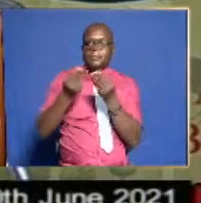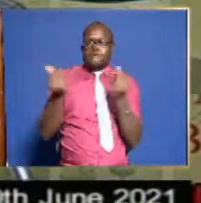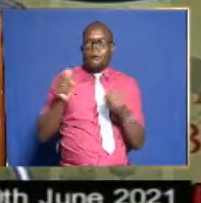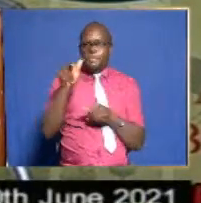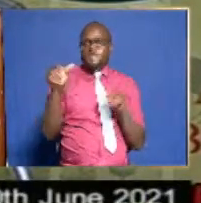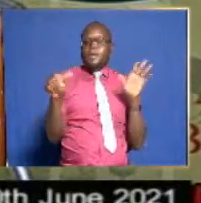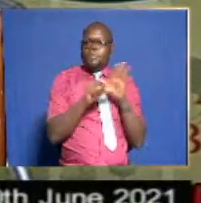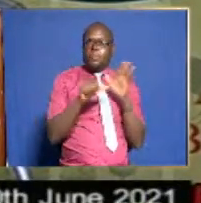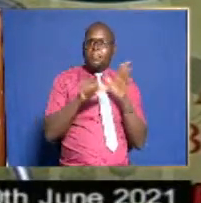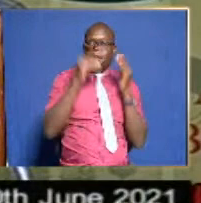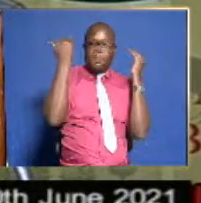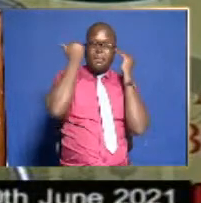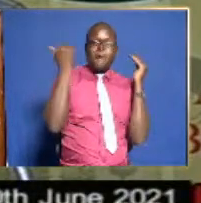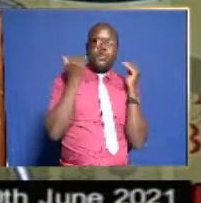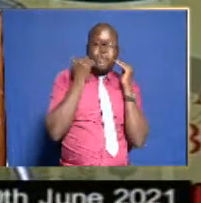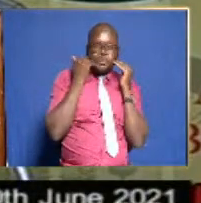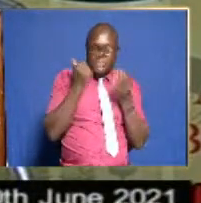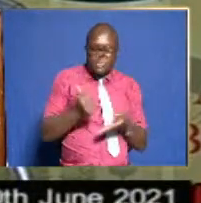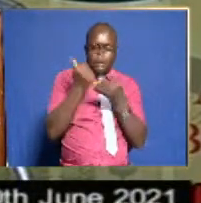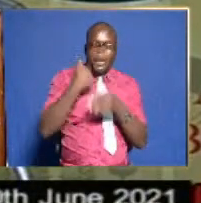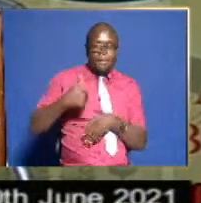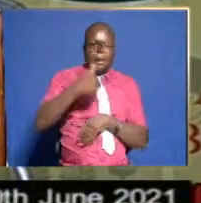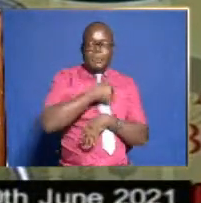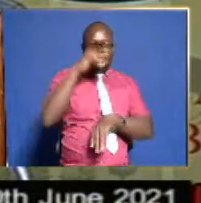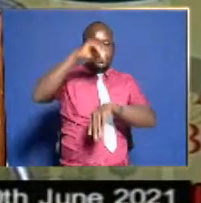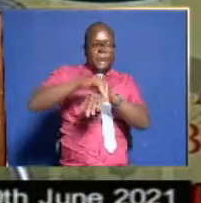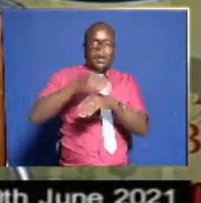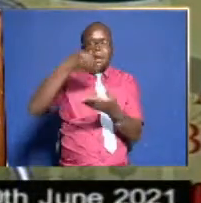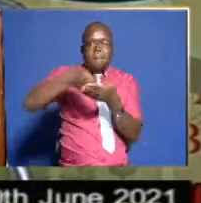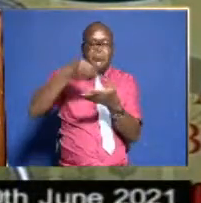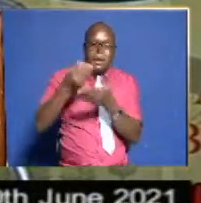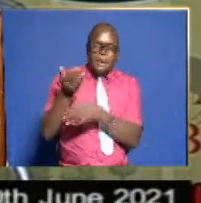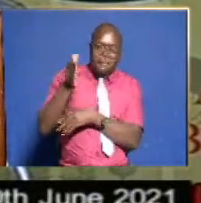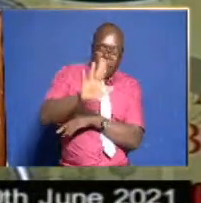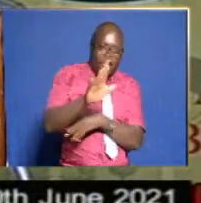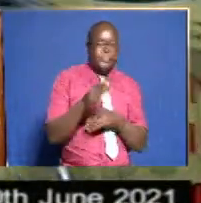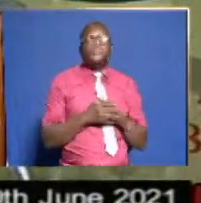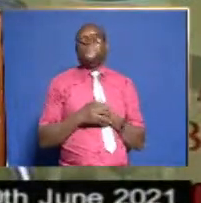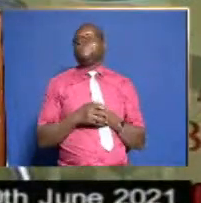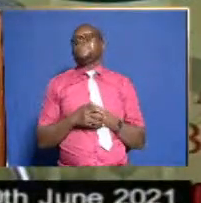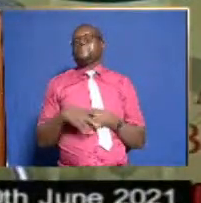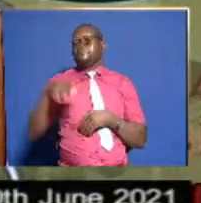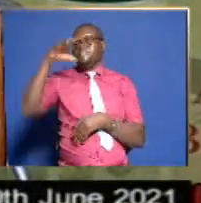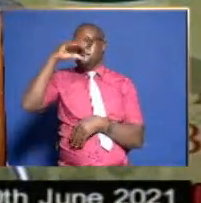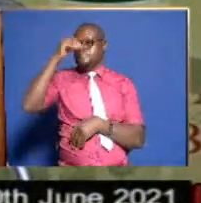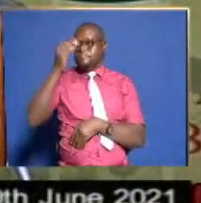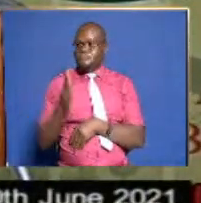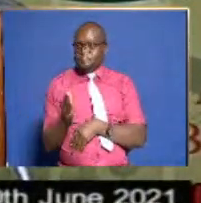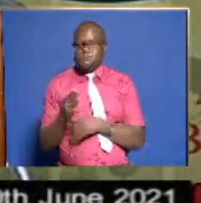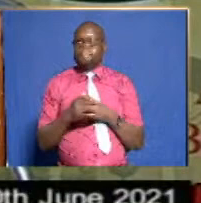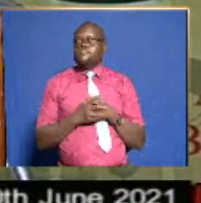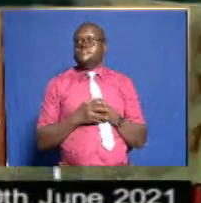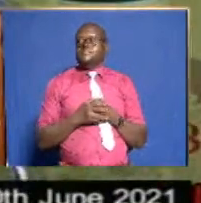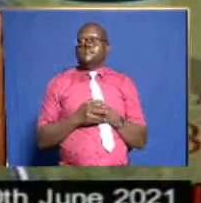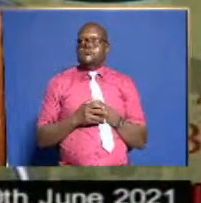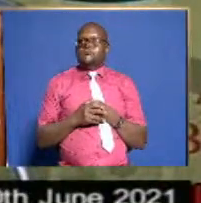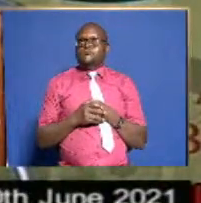appeals to enable us boost revenue collection. Mr. Speaker,